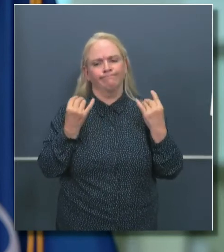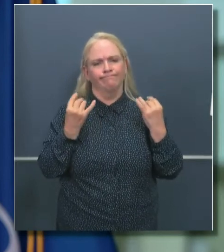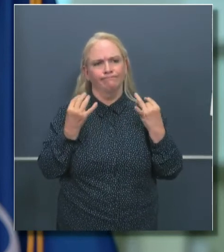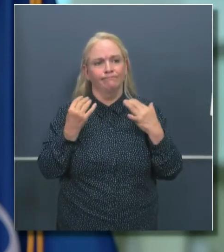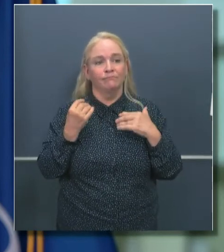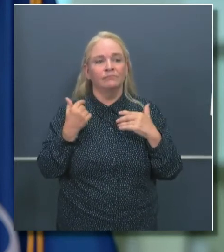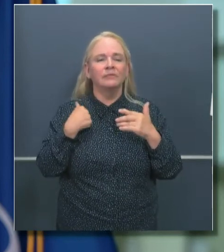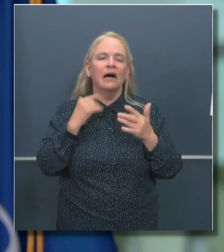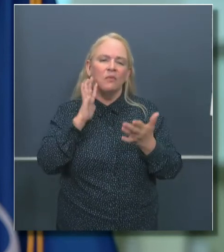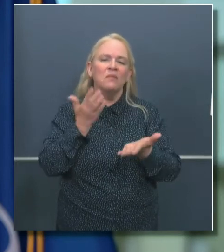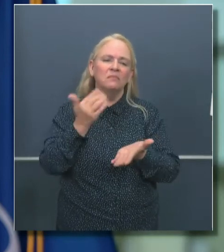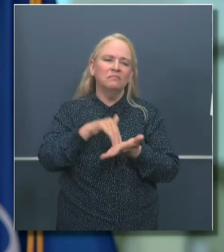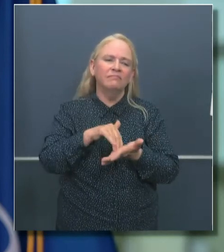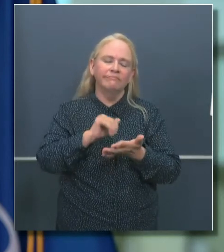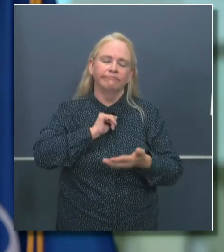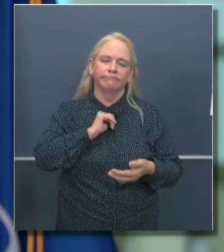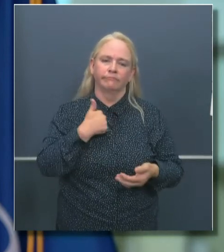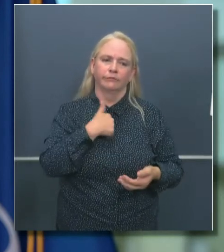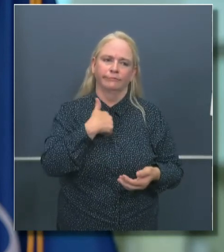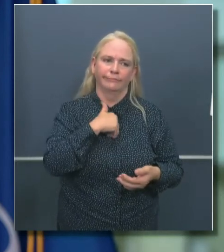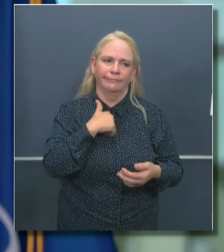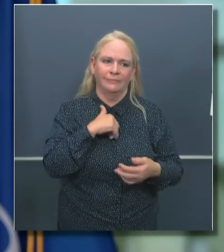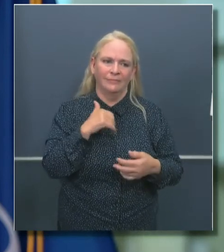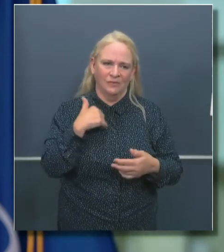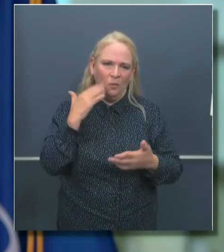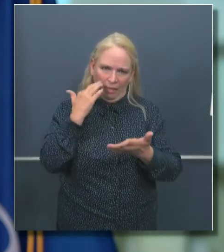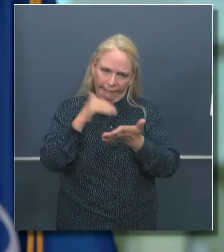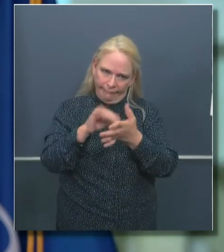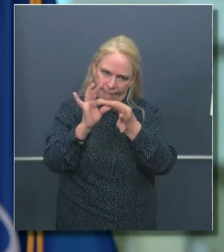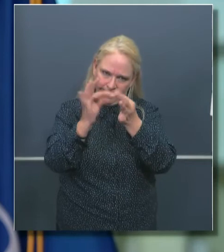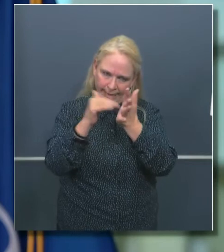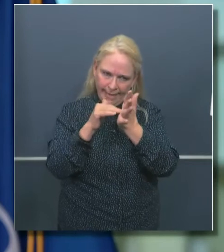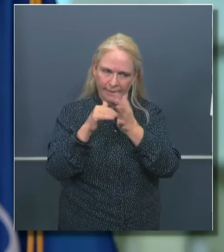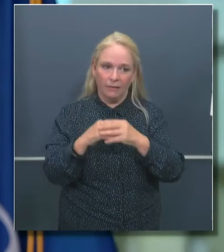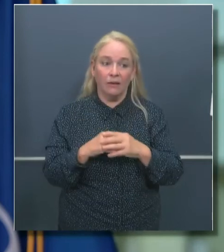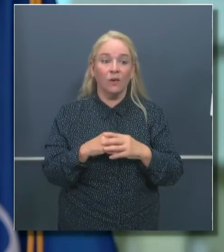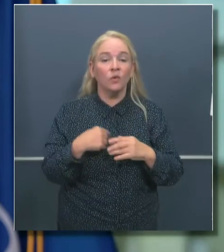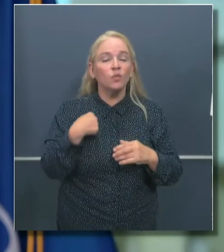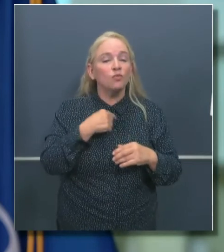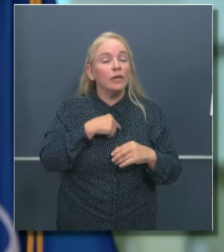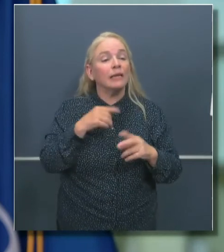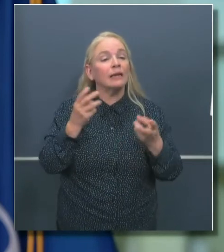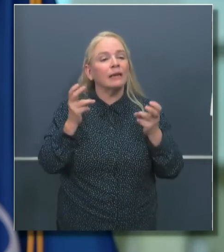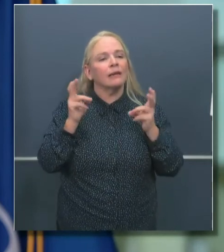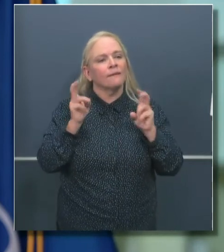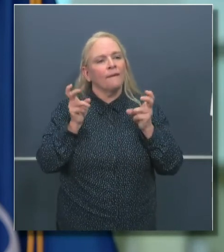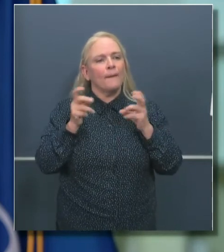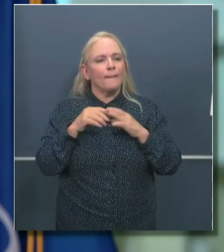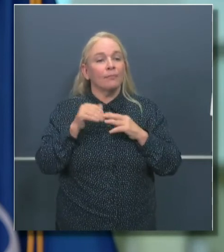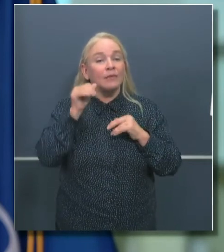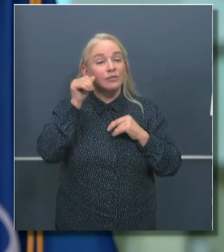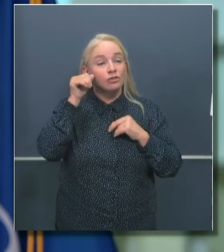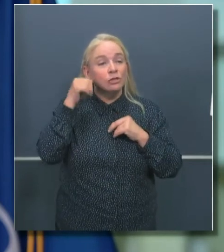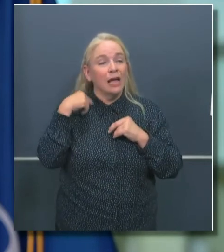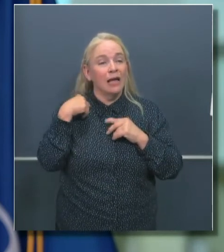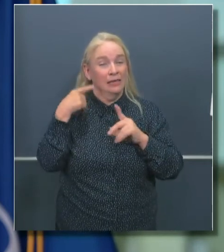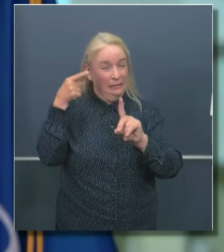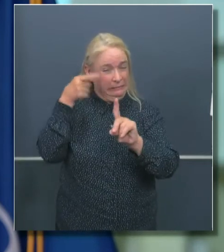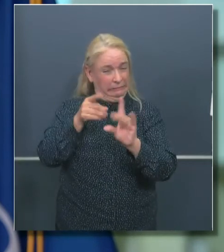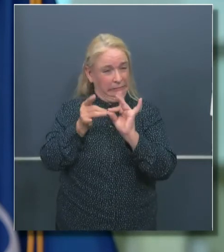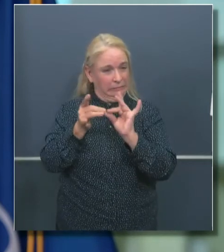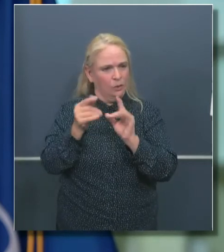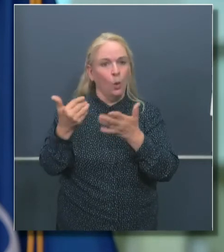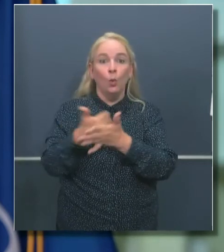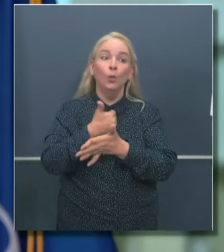as repeating myself from some of you that directly asked. We specifically put out, a number of things happened yesterday. We specifically put out new guidelines